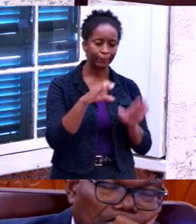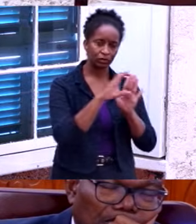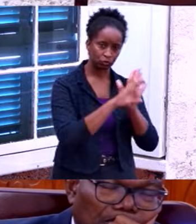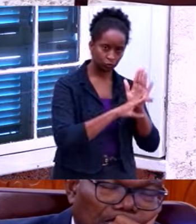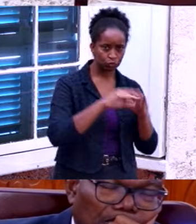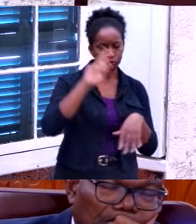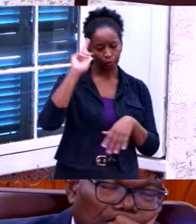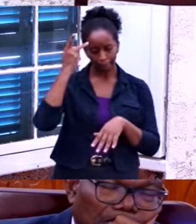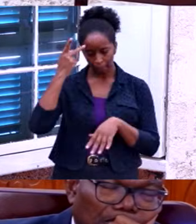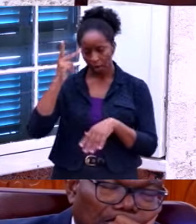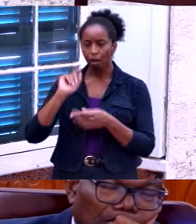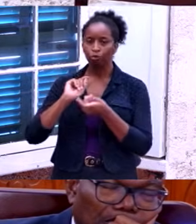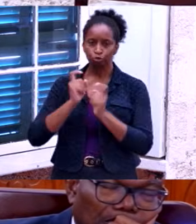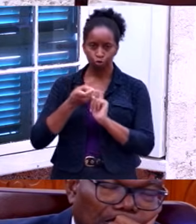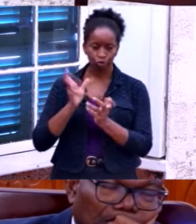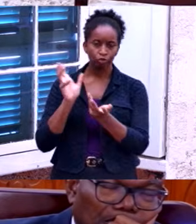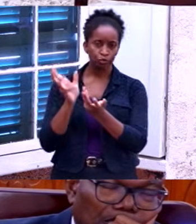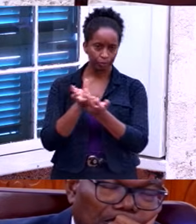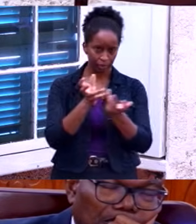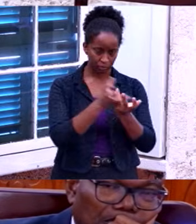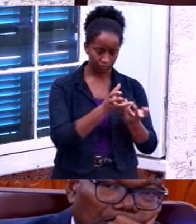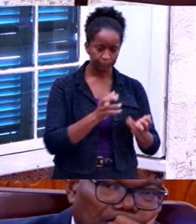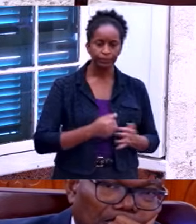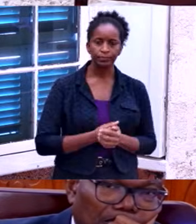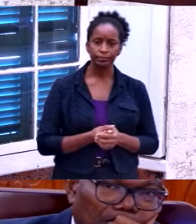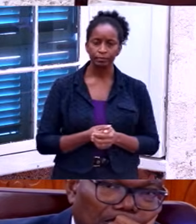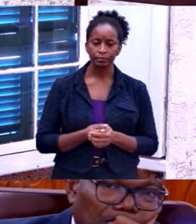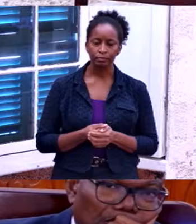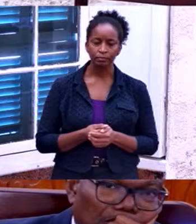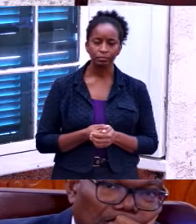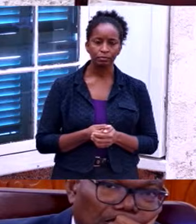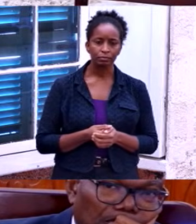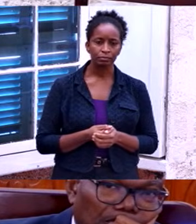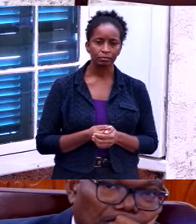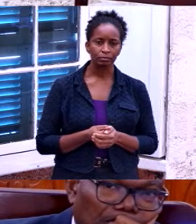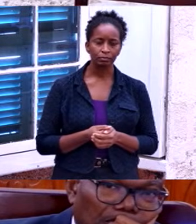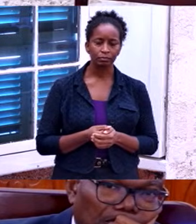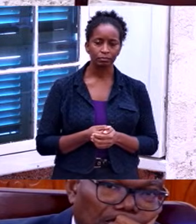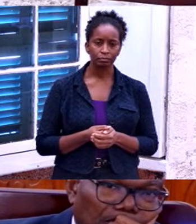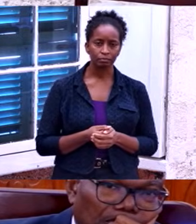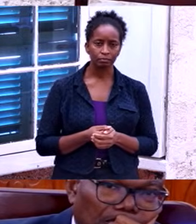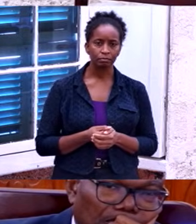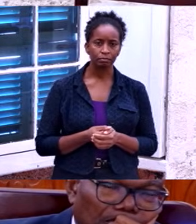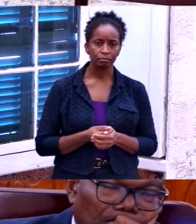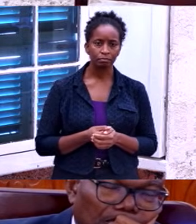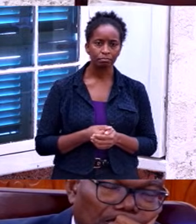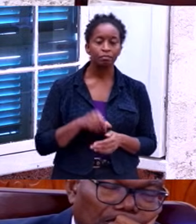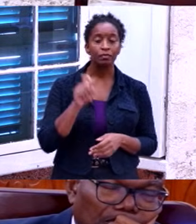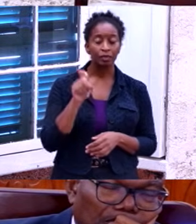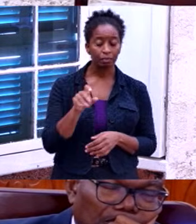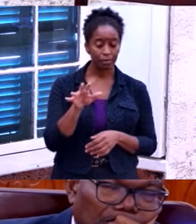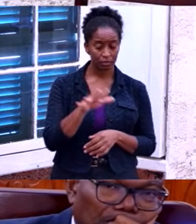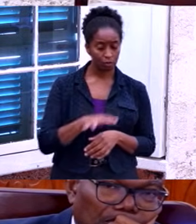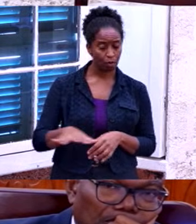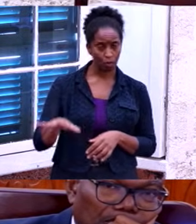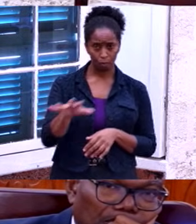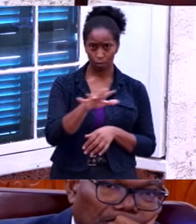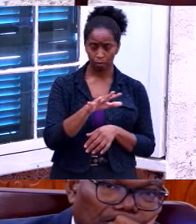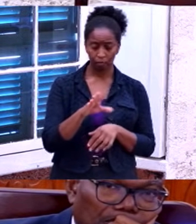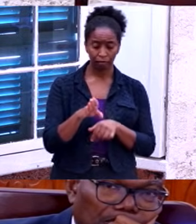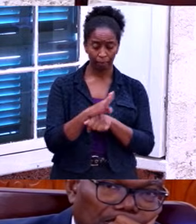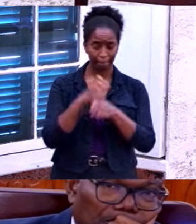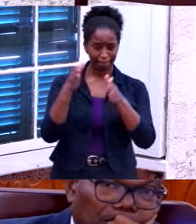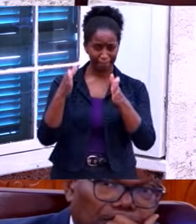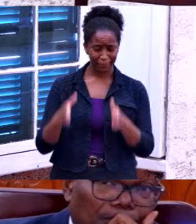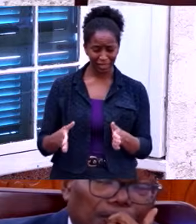reflect and mirror what is the best in the quintessential Barbadian. And they